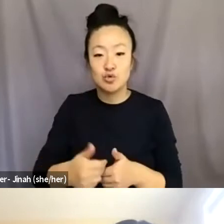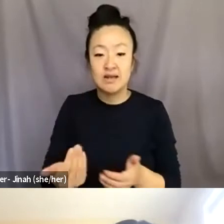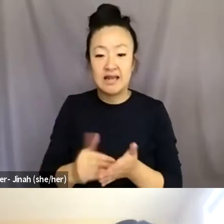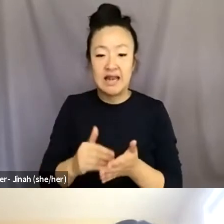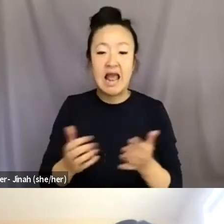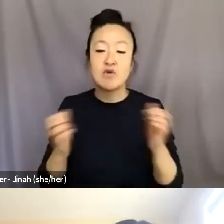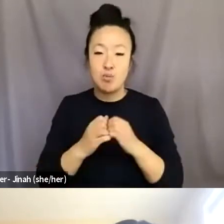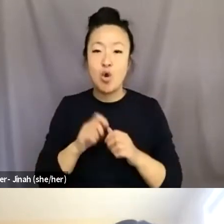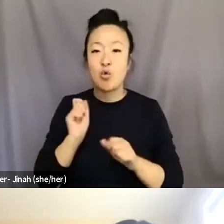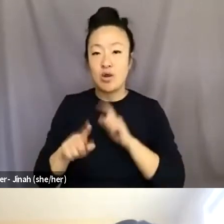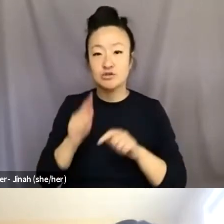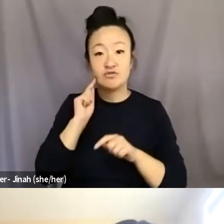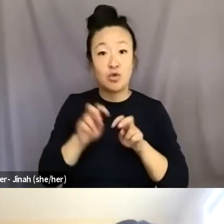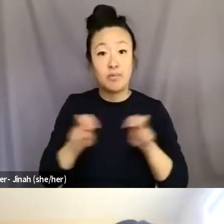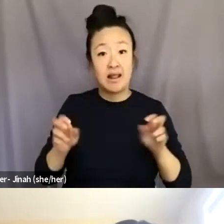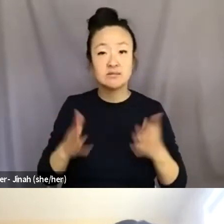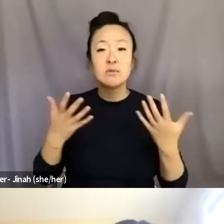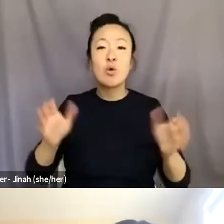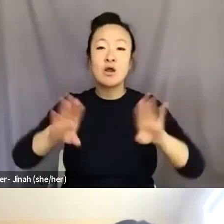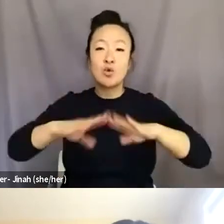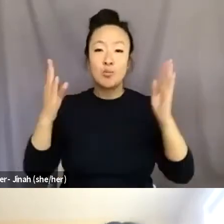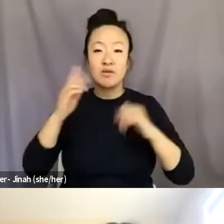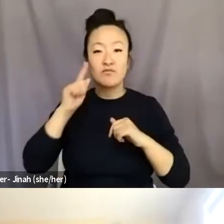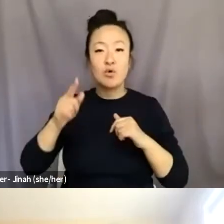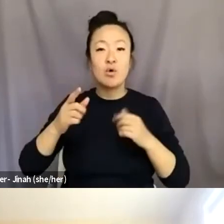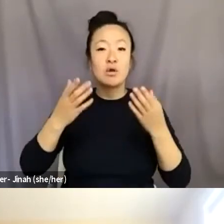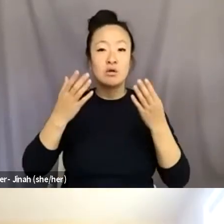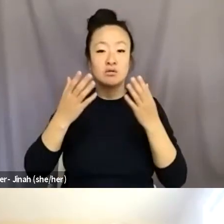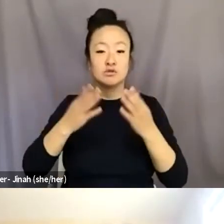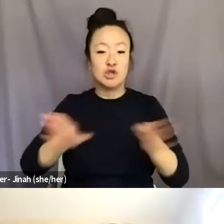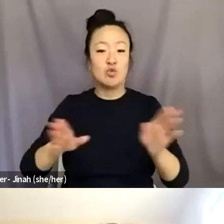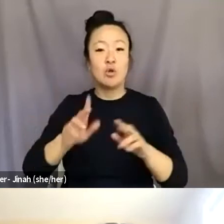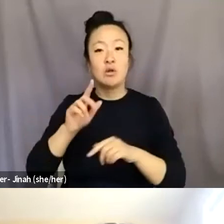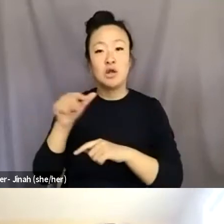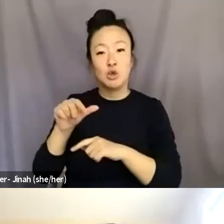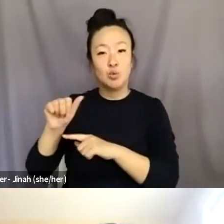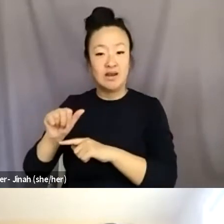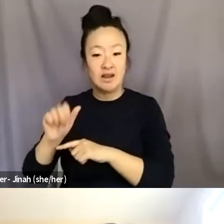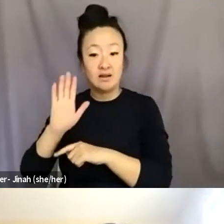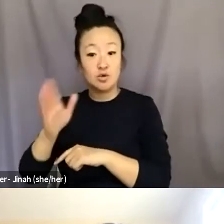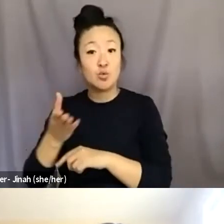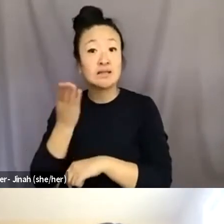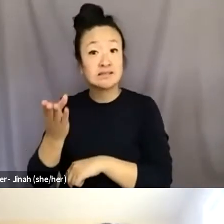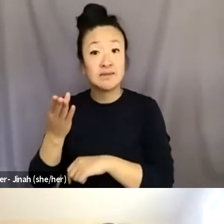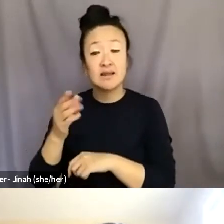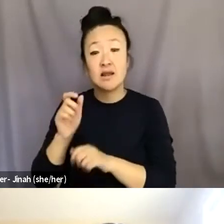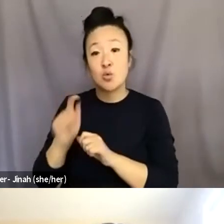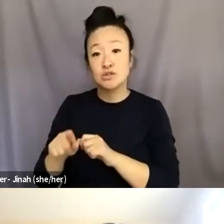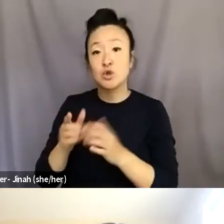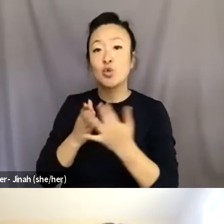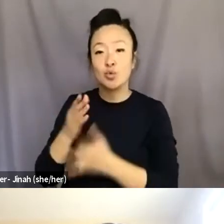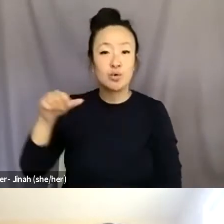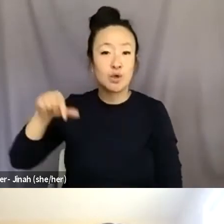for the panelists, but we also want to open it up for the broader Q&A. A reminder, you can submit your questions only through the